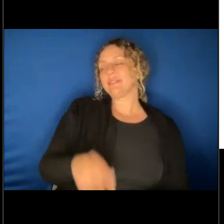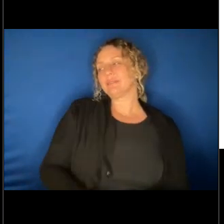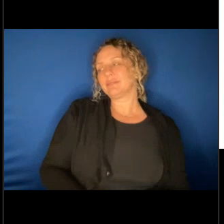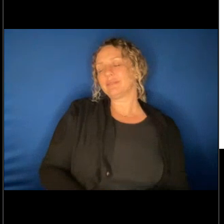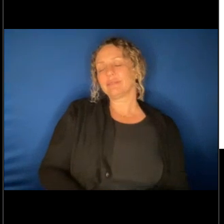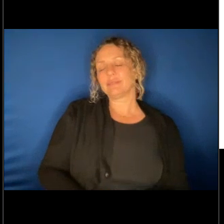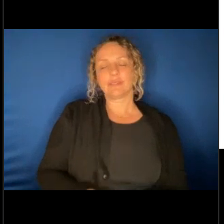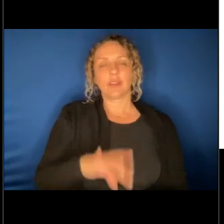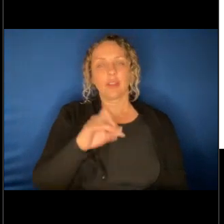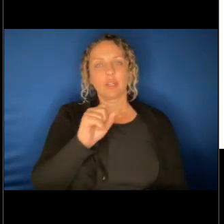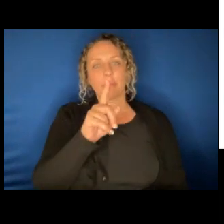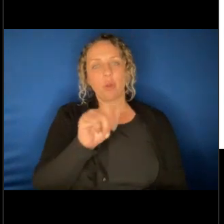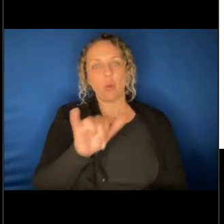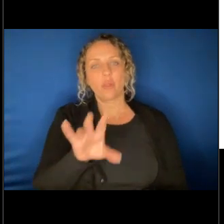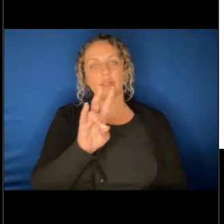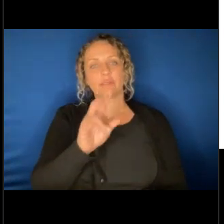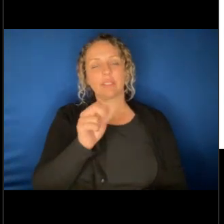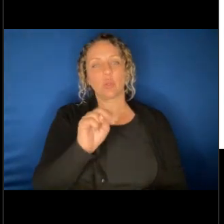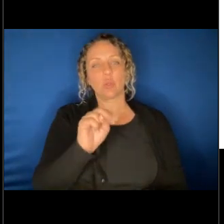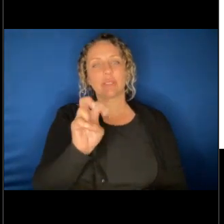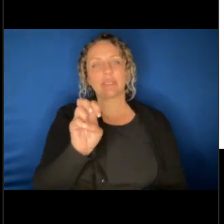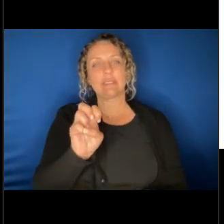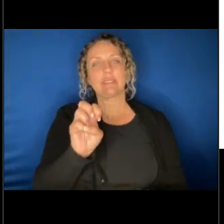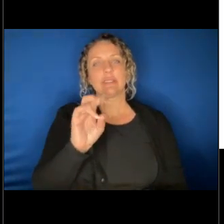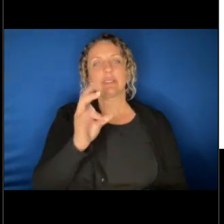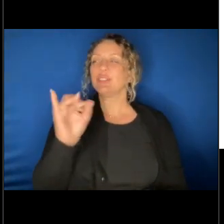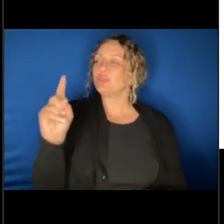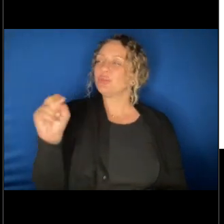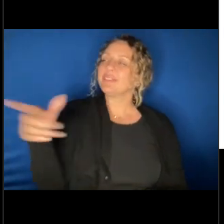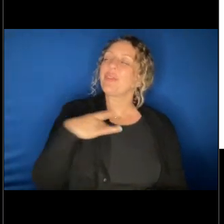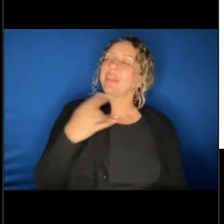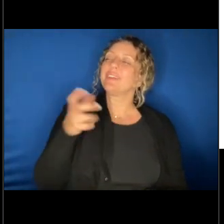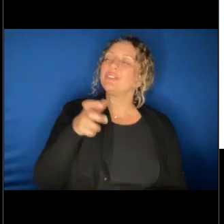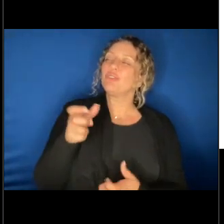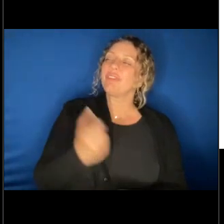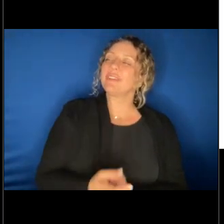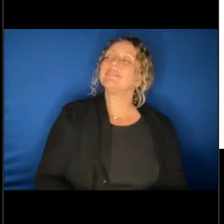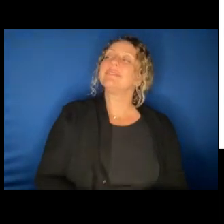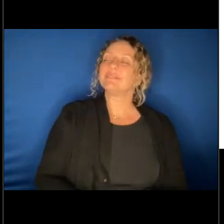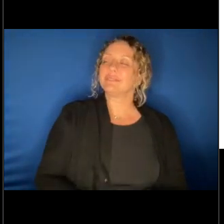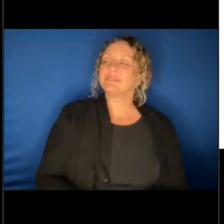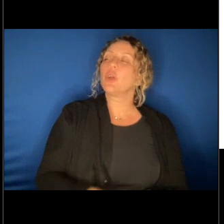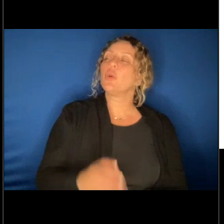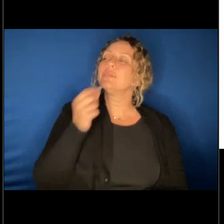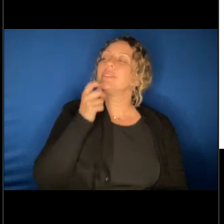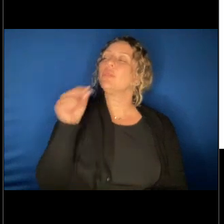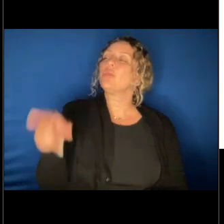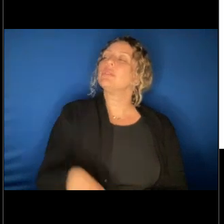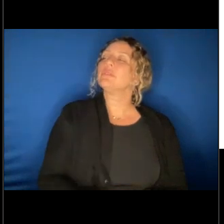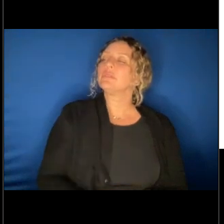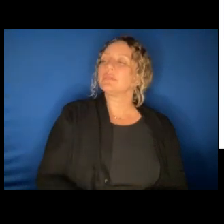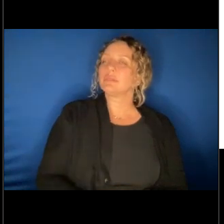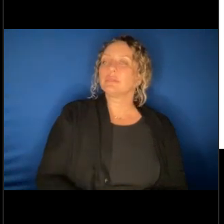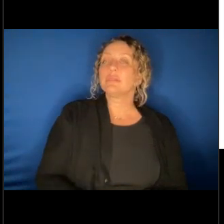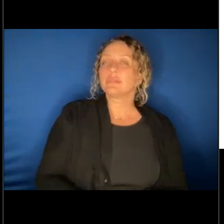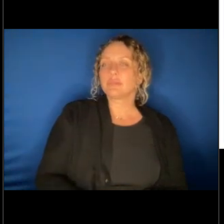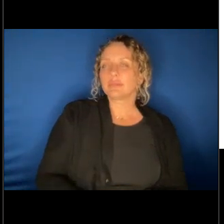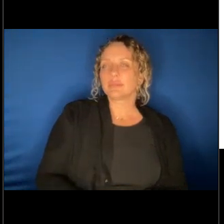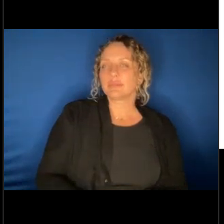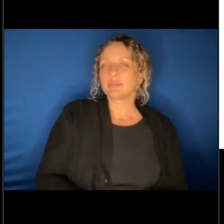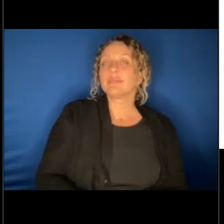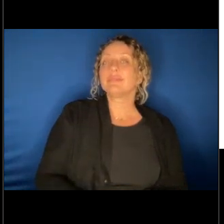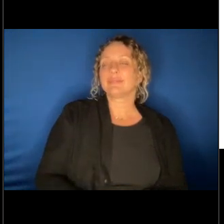Ernest McNally, 710 Northeast 7th. You like that joke, right? Who said no? Oh, yeah. The clock